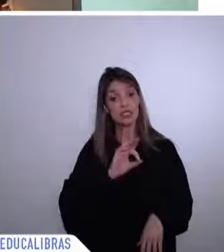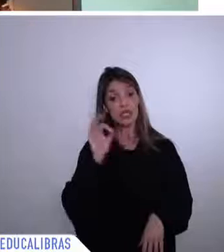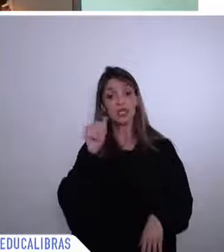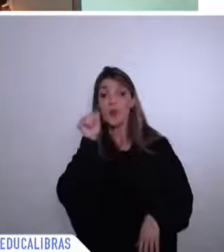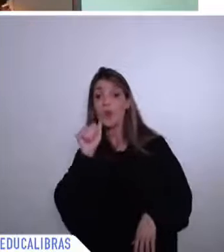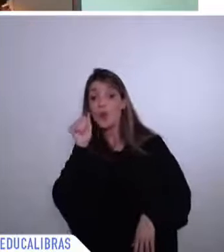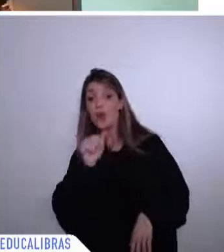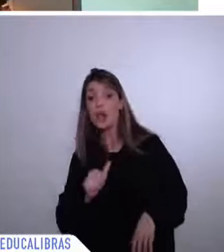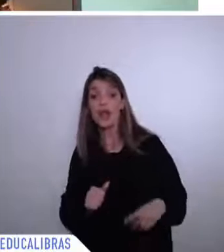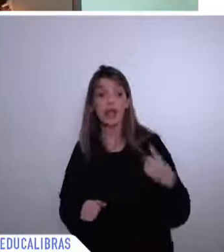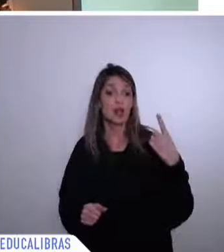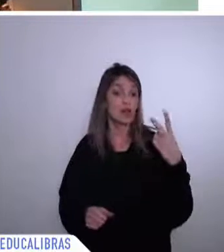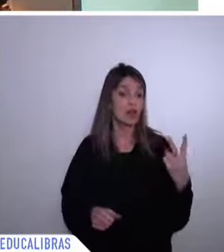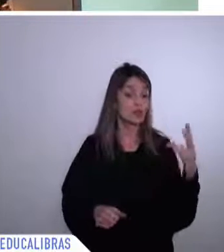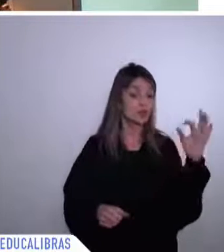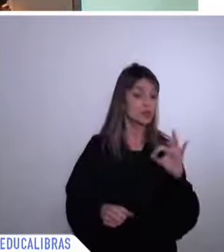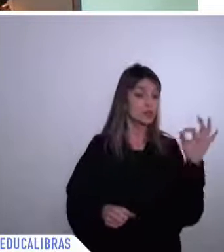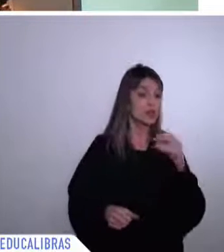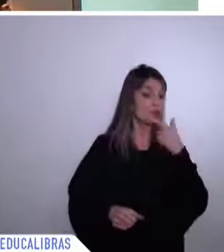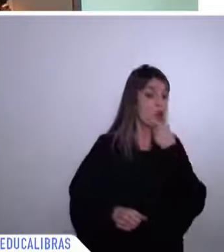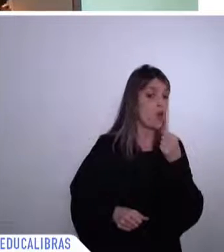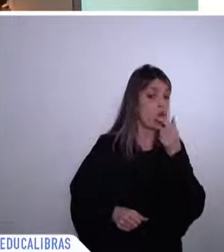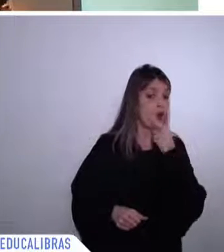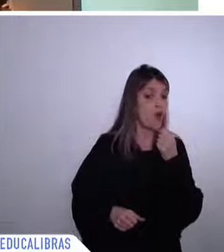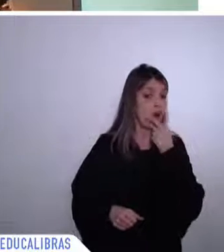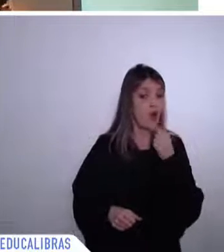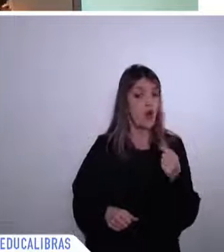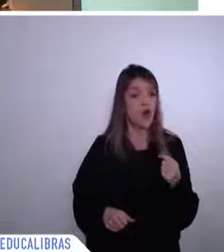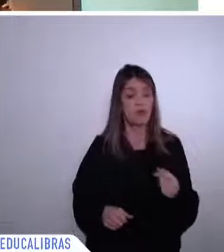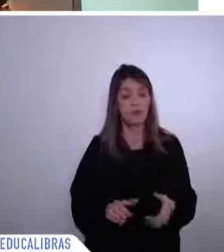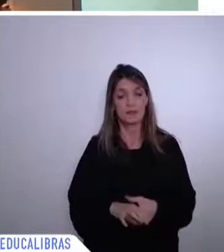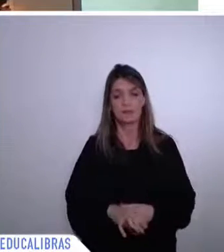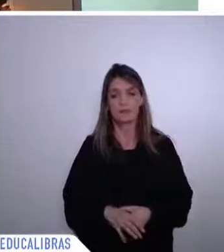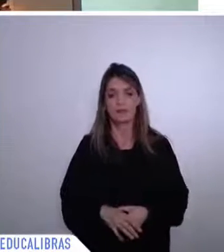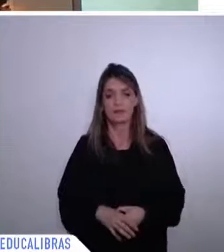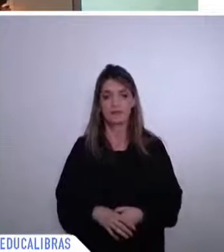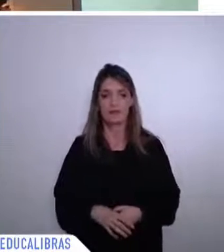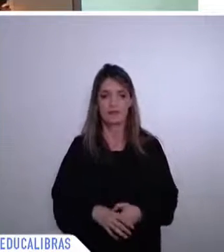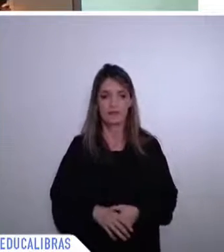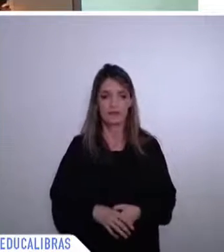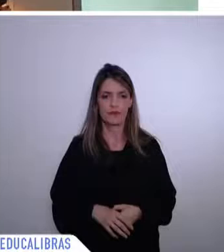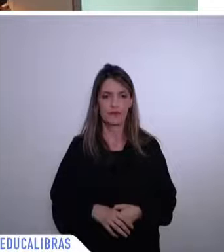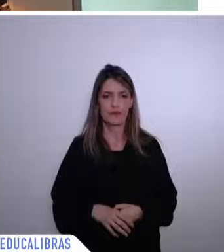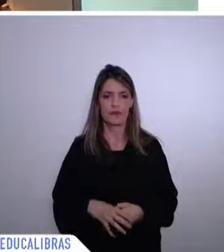This tax is 15% for women and 12% for men.